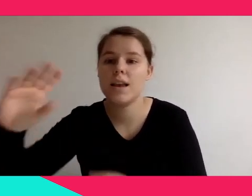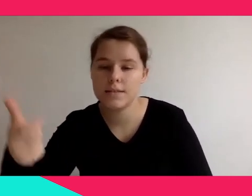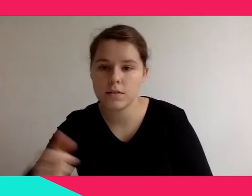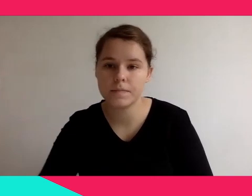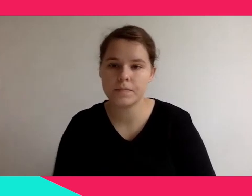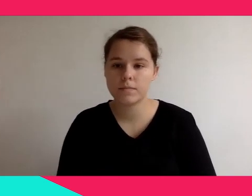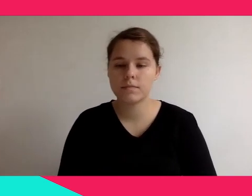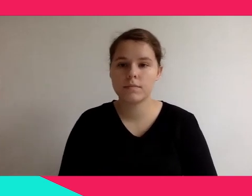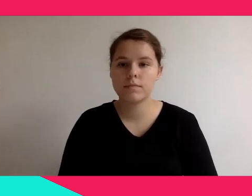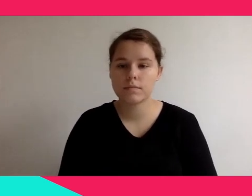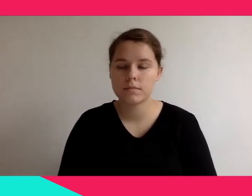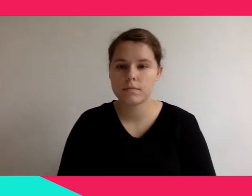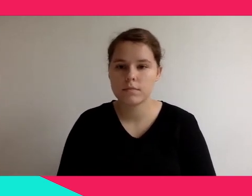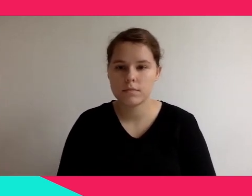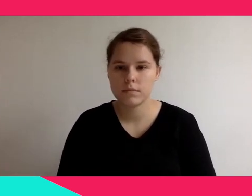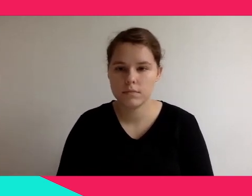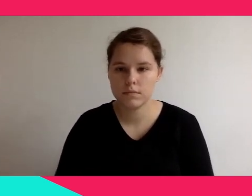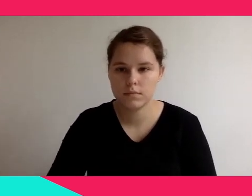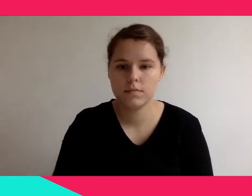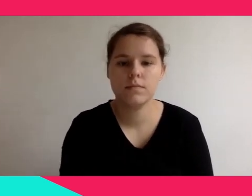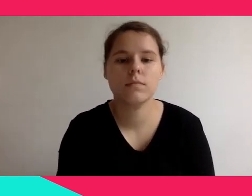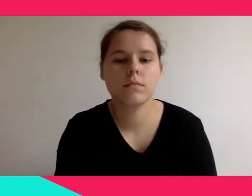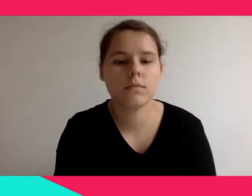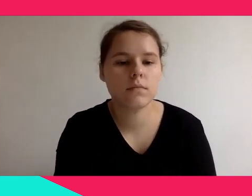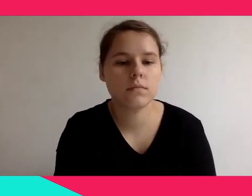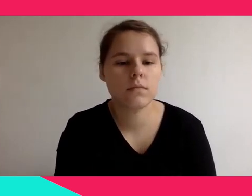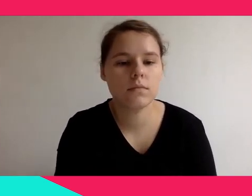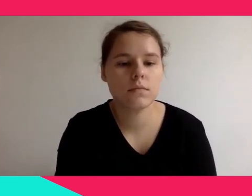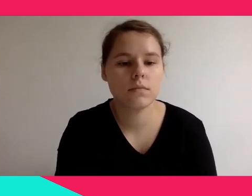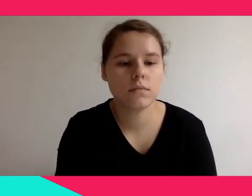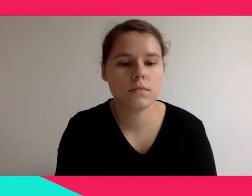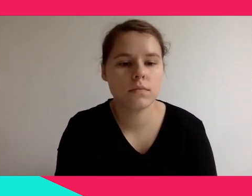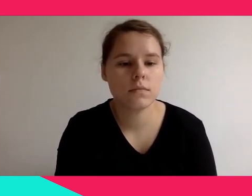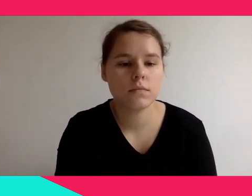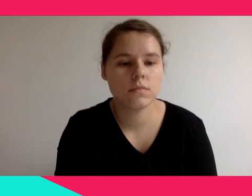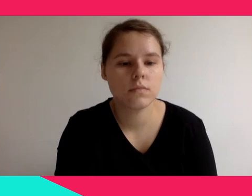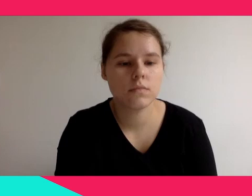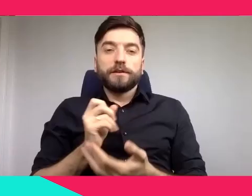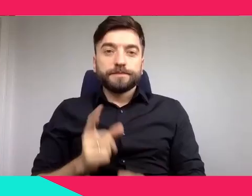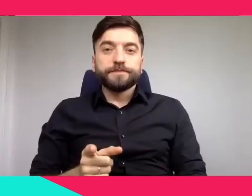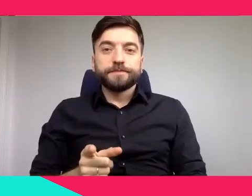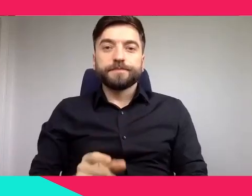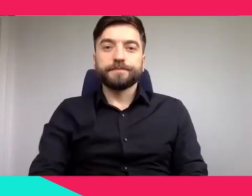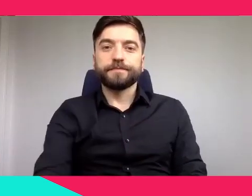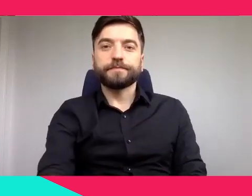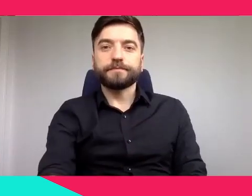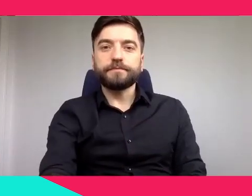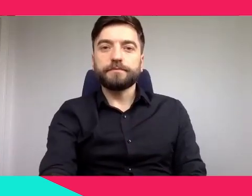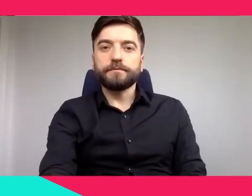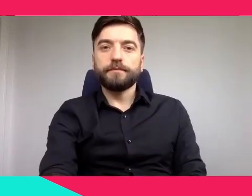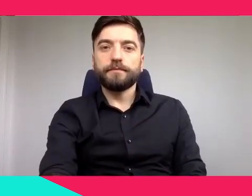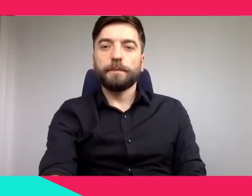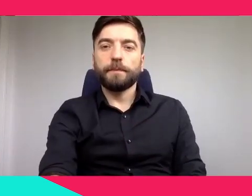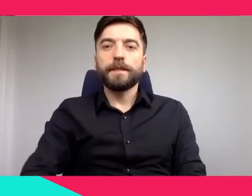statistics. So the collection of the Rijksmuseum has been sitting on Wikimedia Commons for 88 months now. And as you can see, I cannot